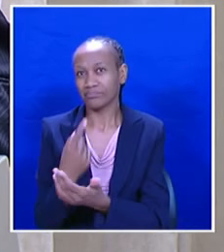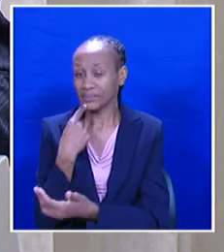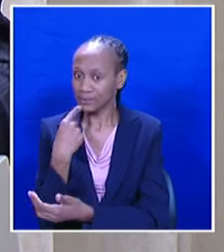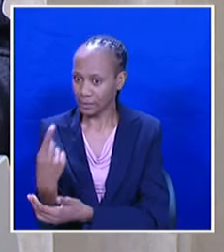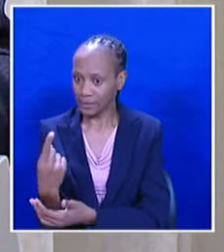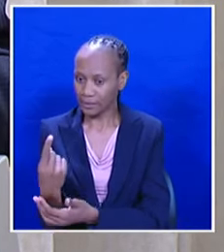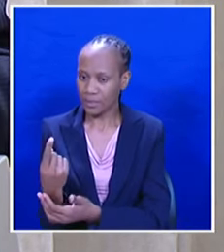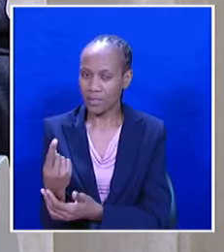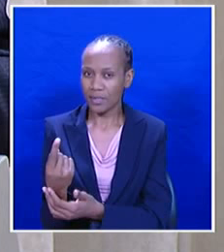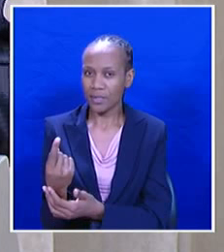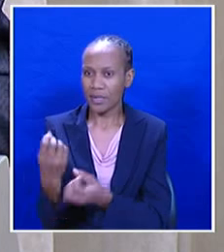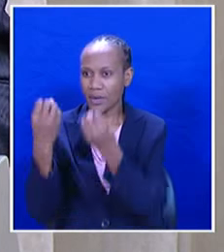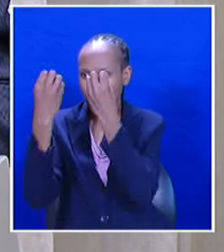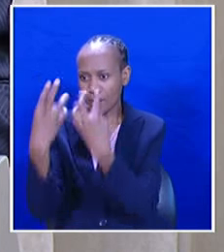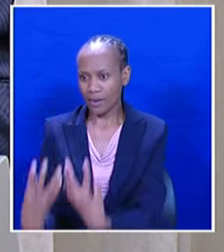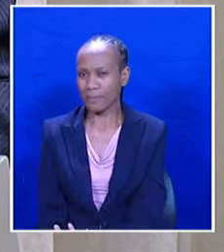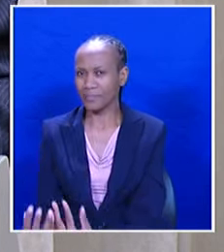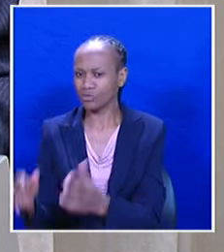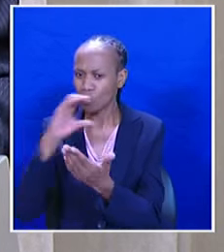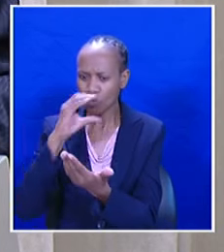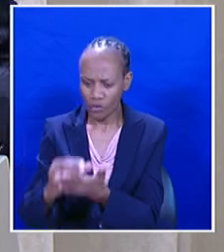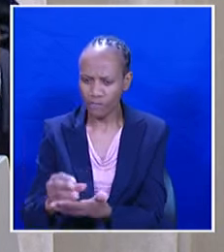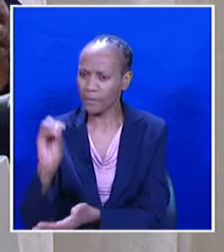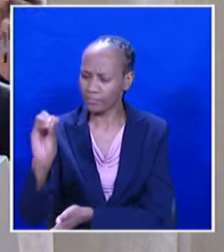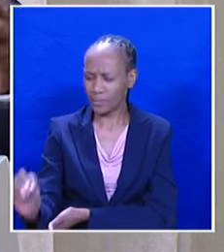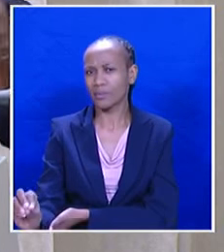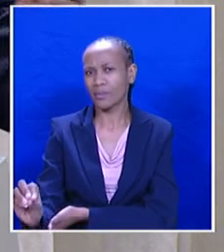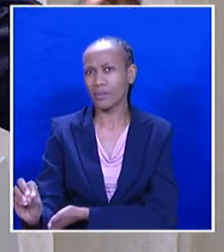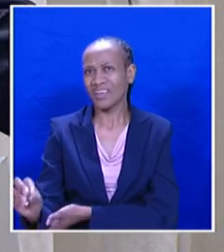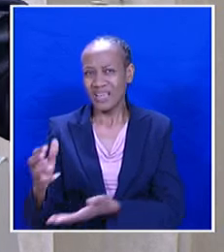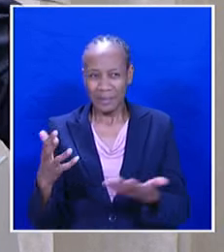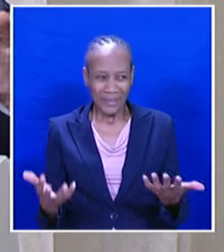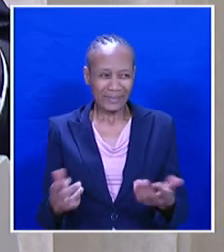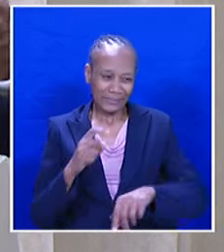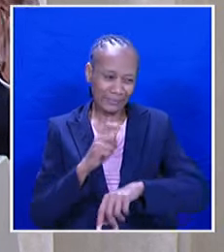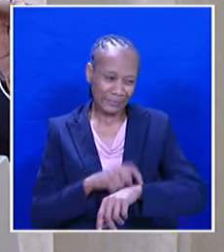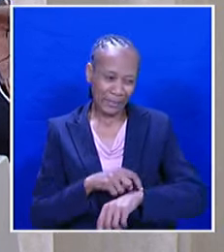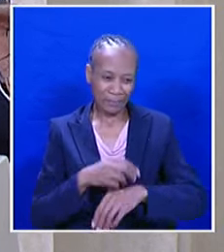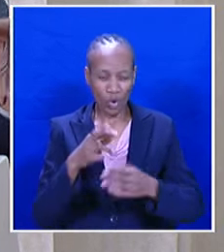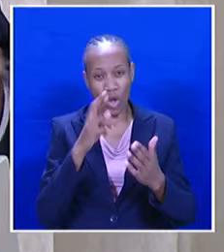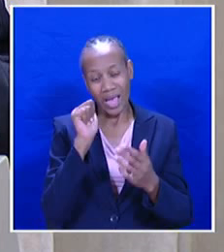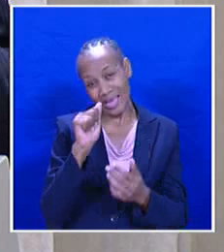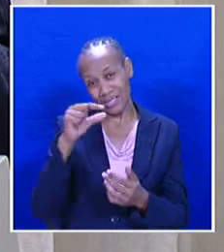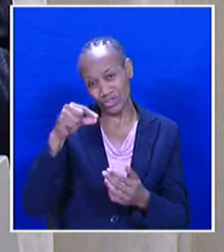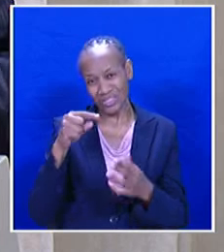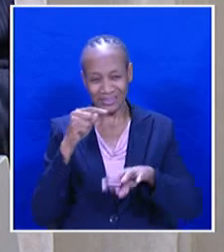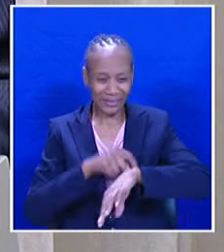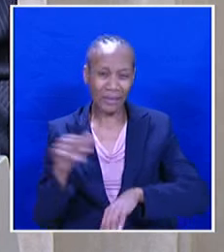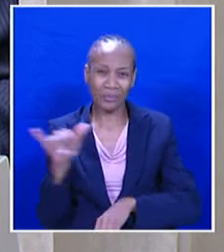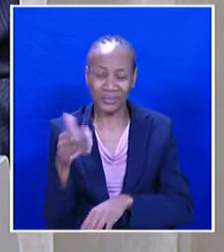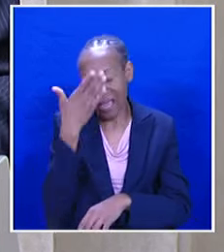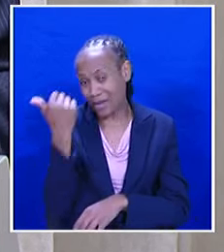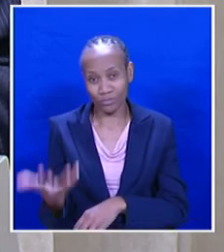are verifiable. And I don't know what period the Auditor General was dealing with. The Department